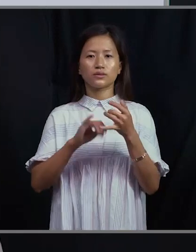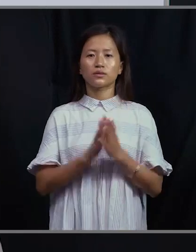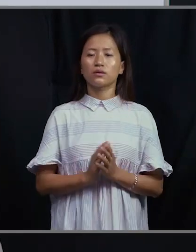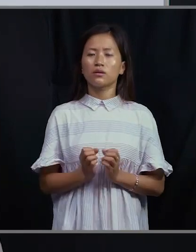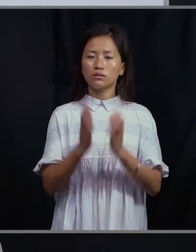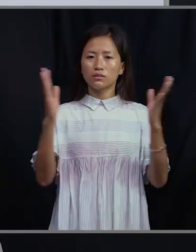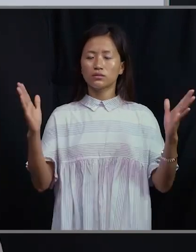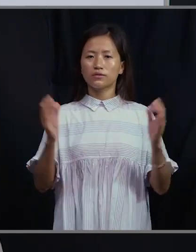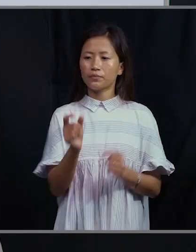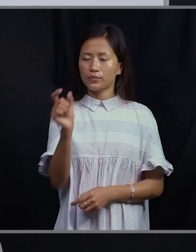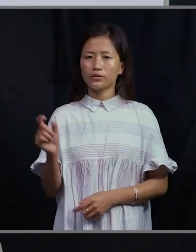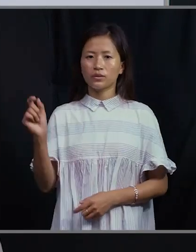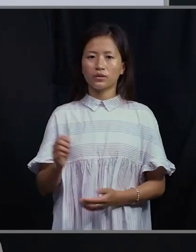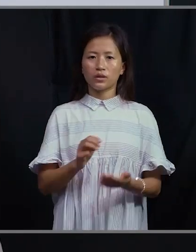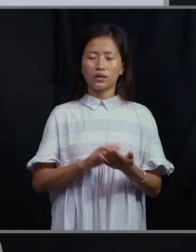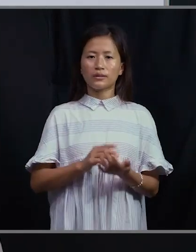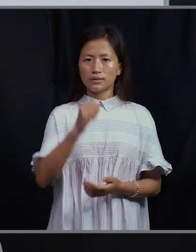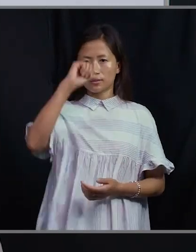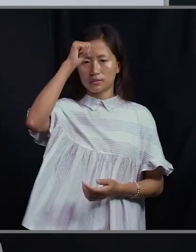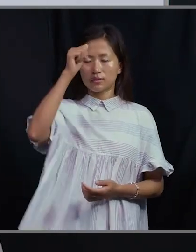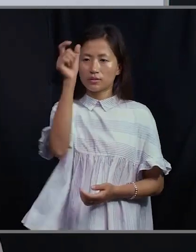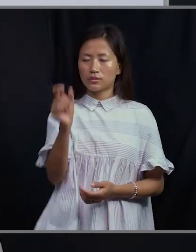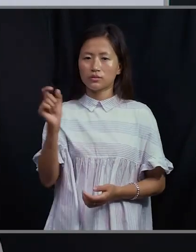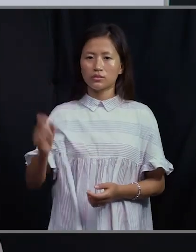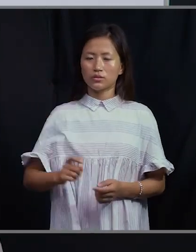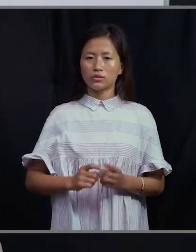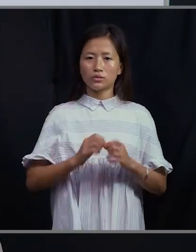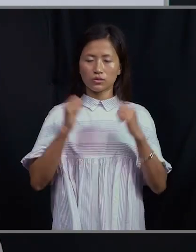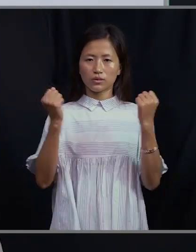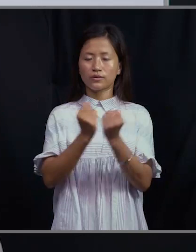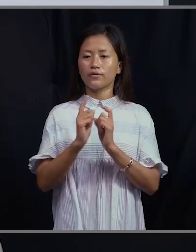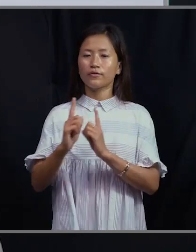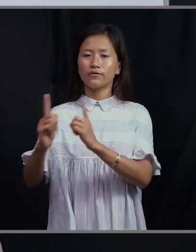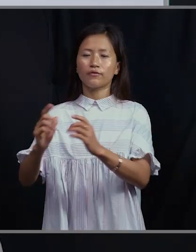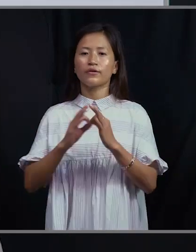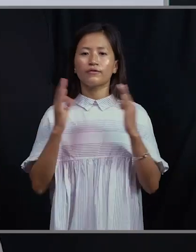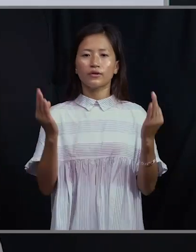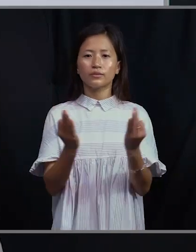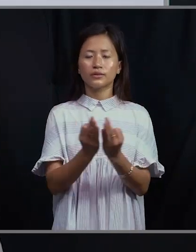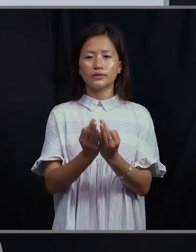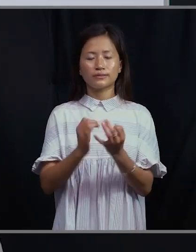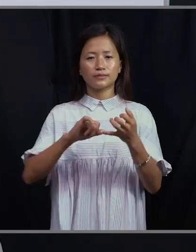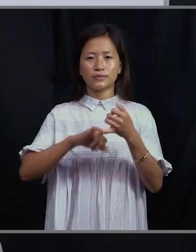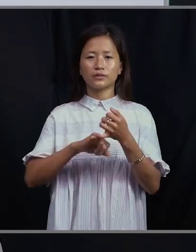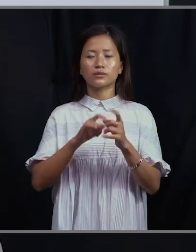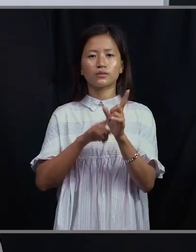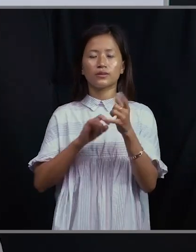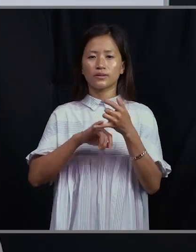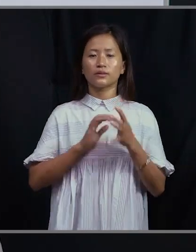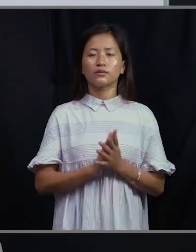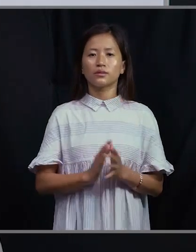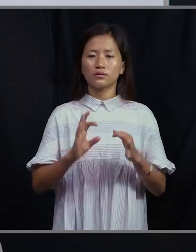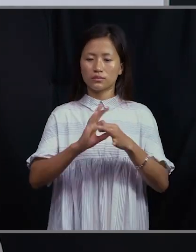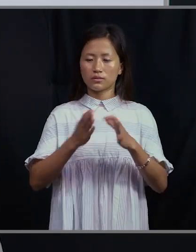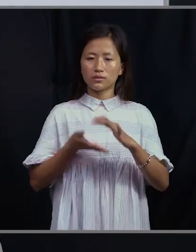of people, especially in the Hindu society, who follow this type of family system. Okay, and under this